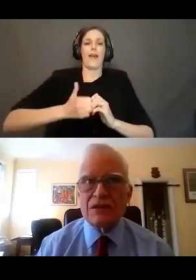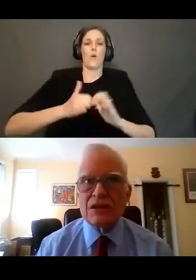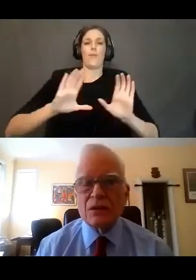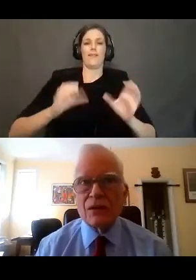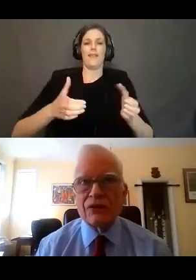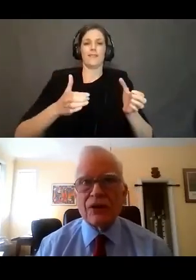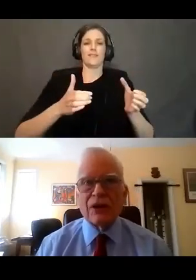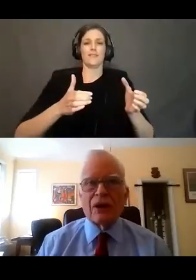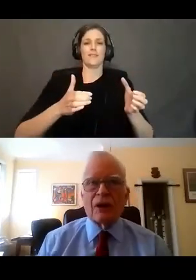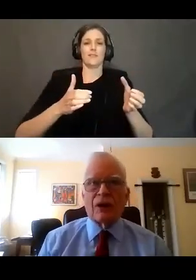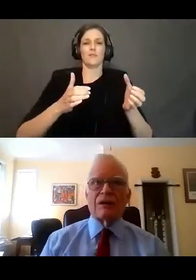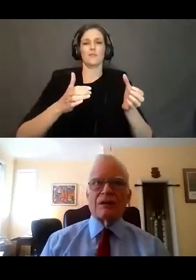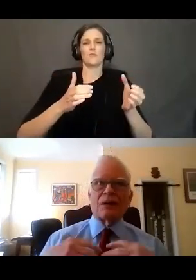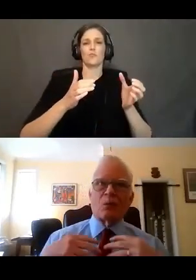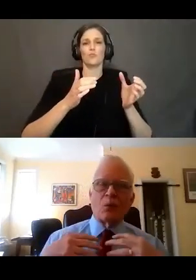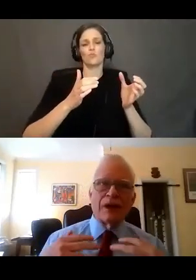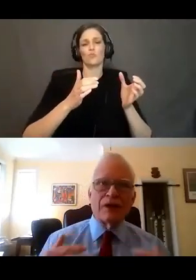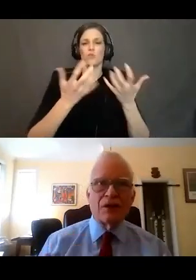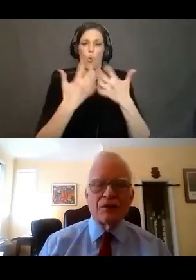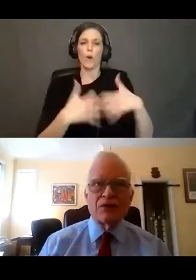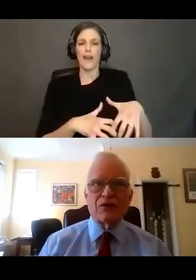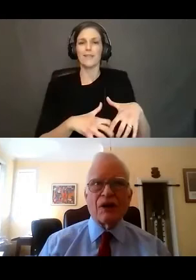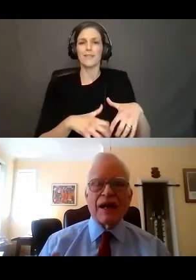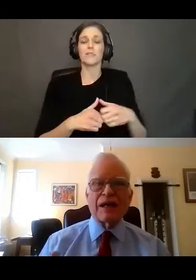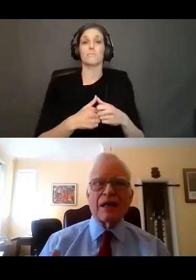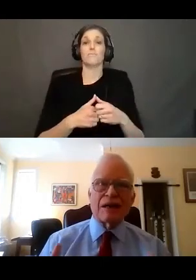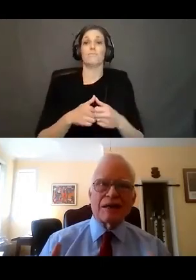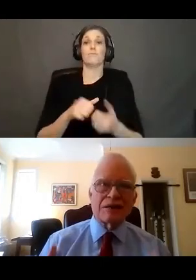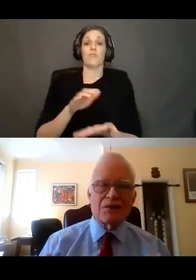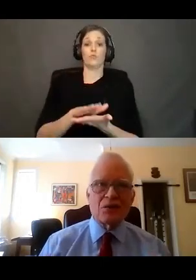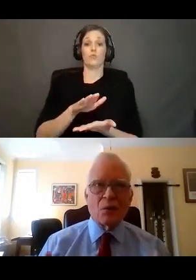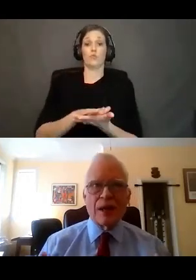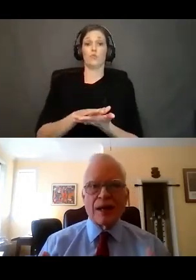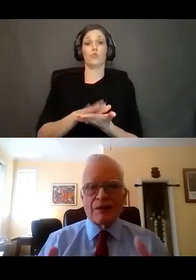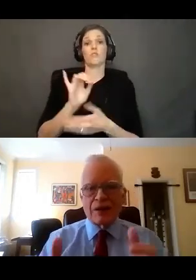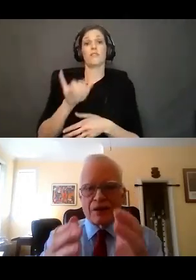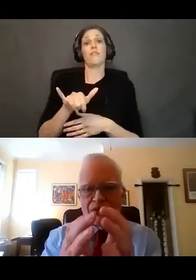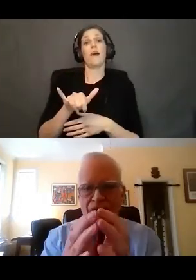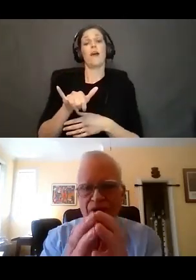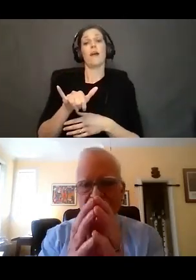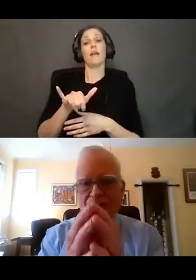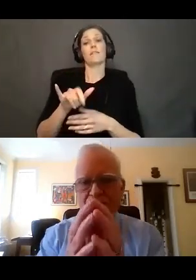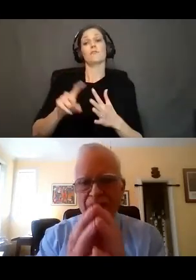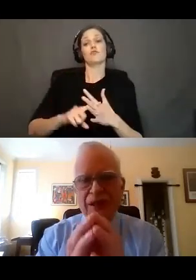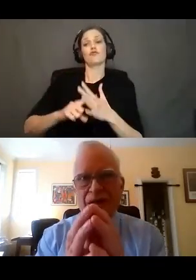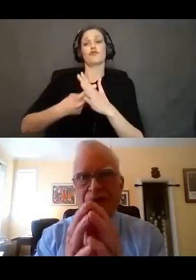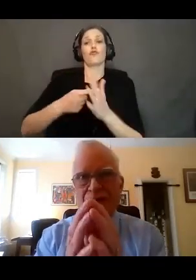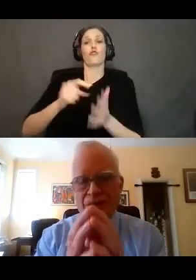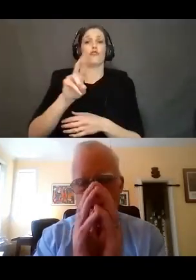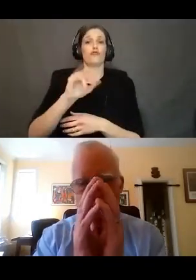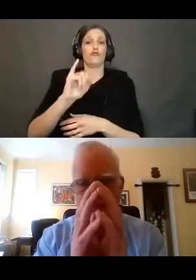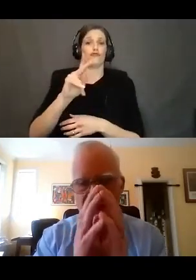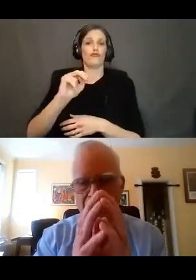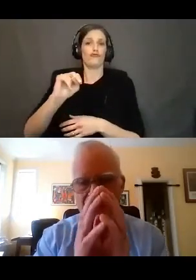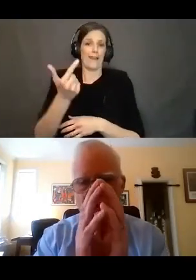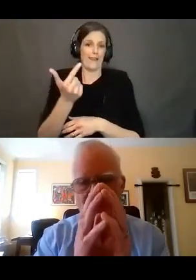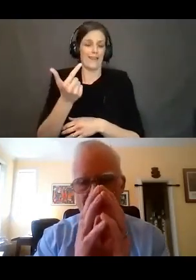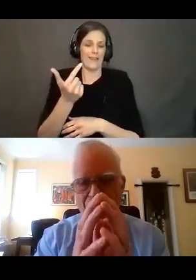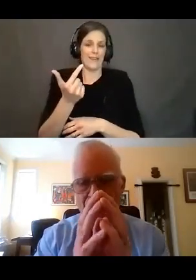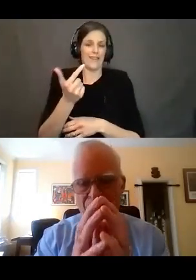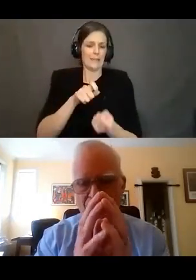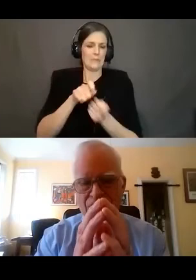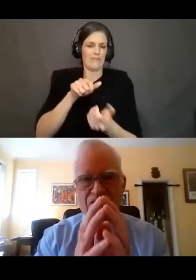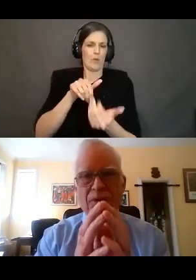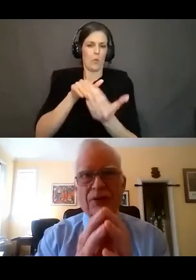organized. In schools that reintroduced tracking in such a way that those kids in the median, at the median who